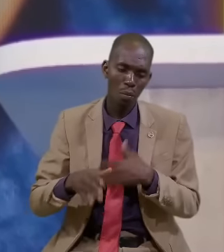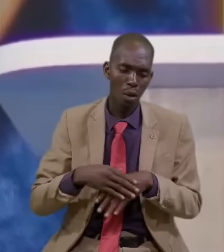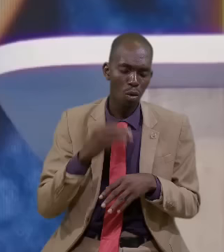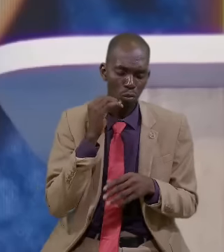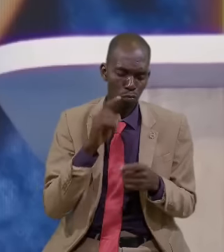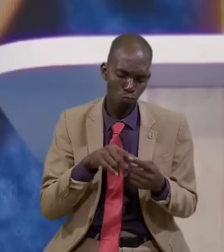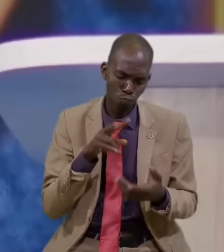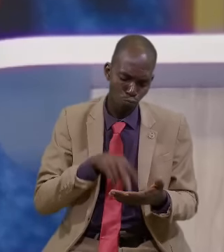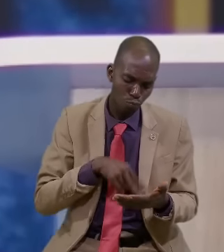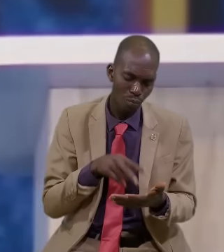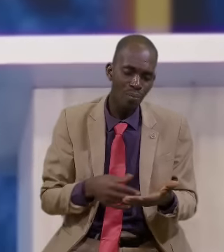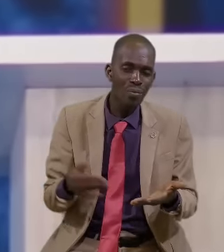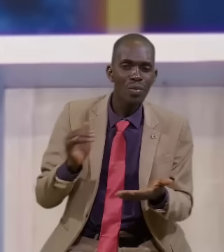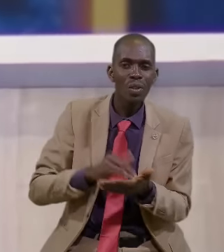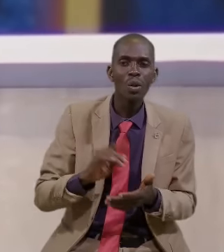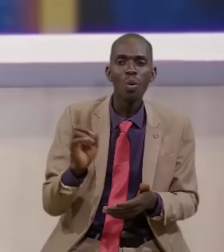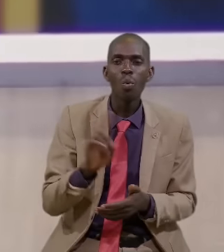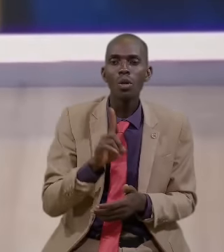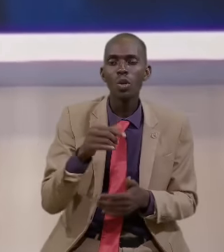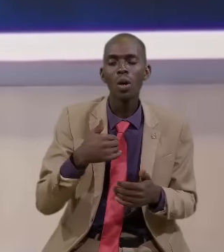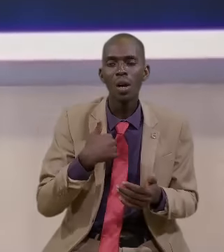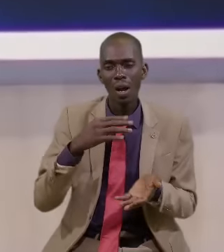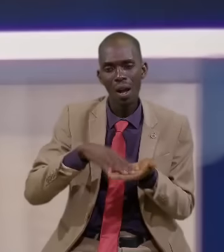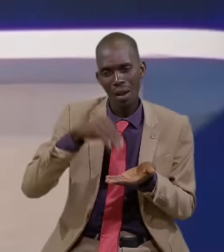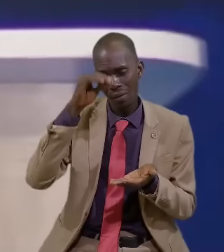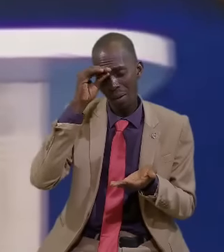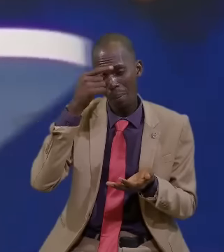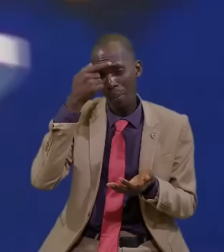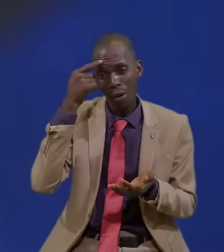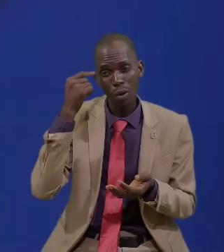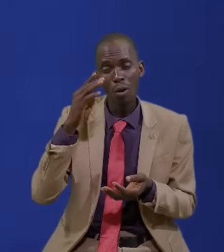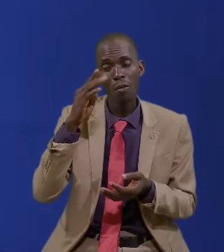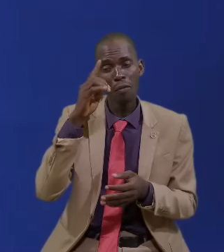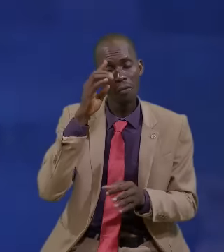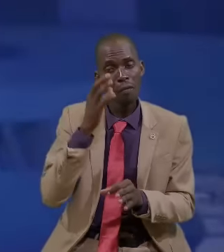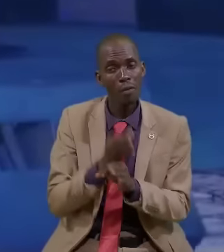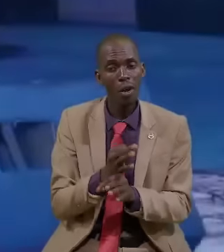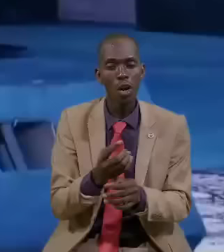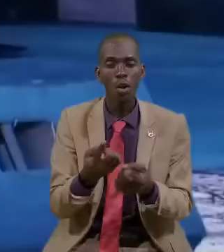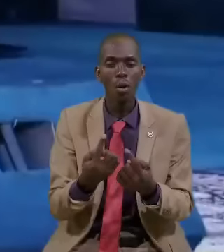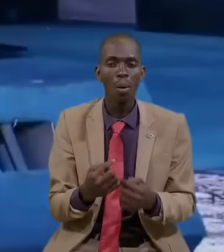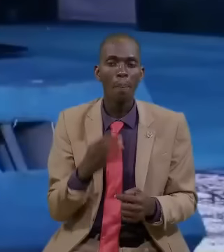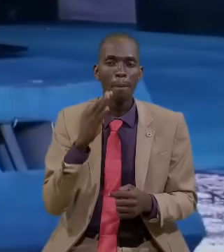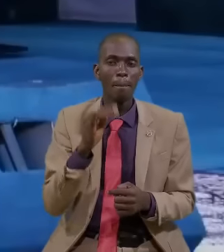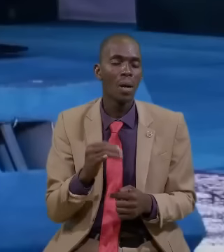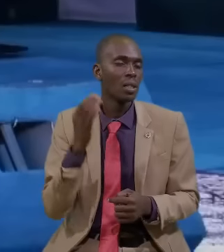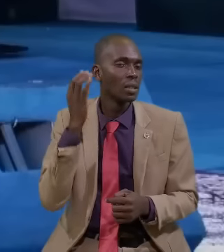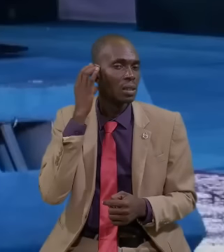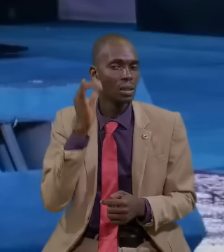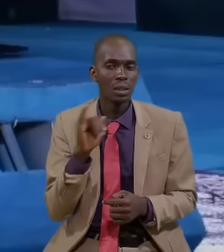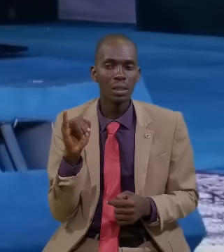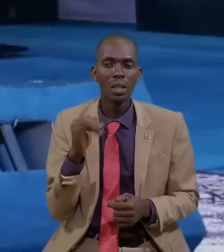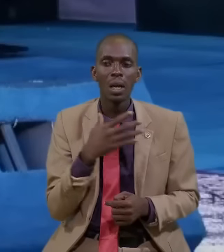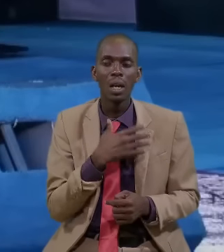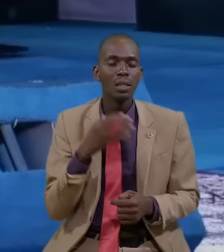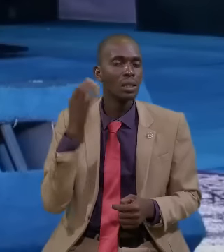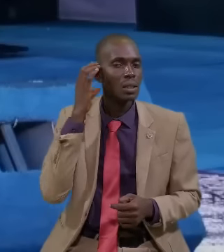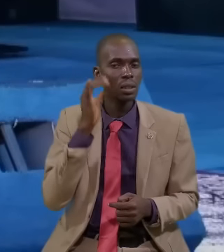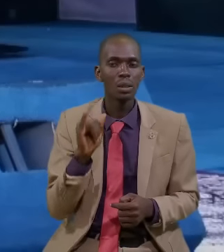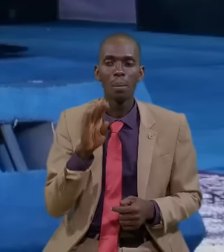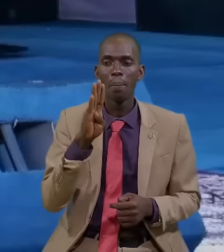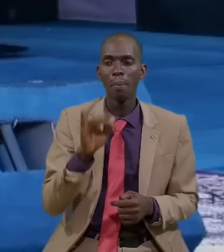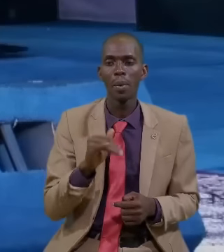your Bible, because faith cometh by hearing, and hearing by the